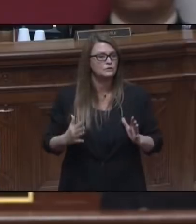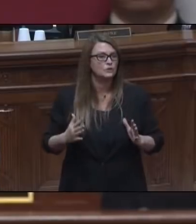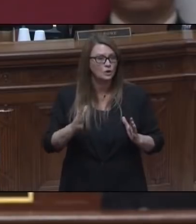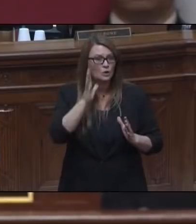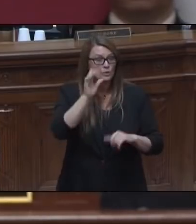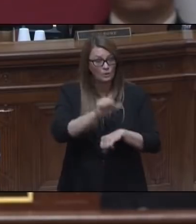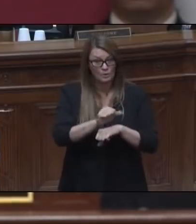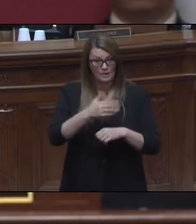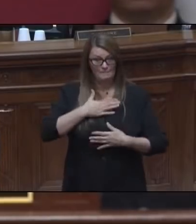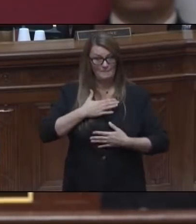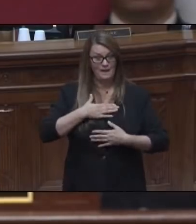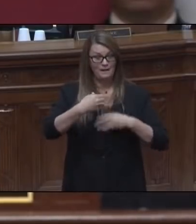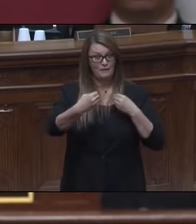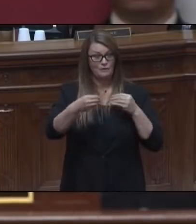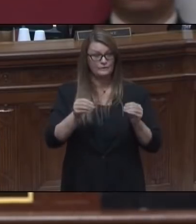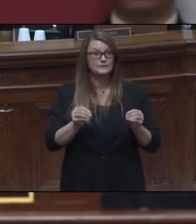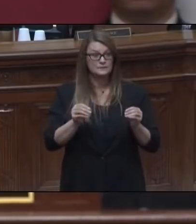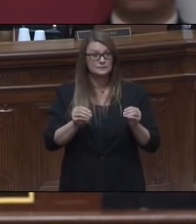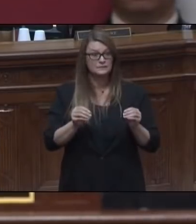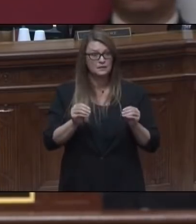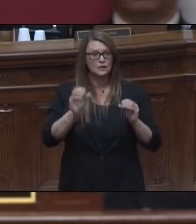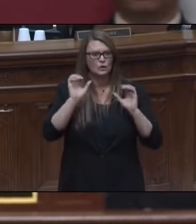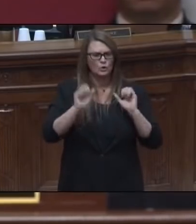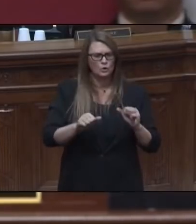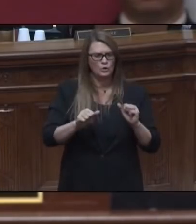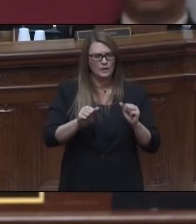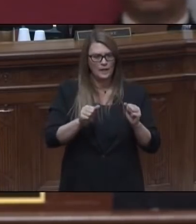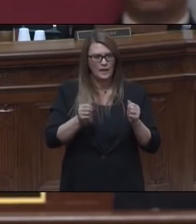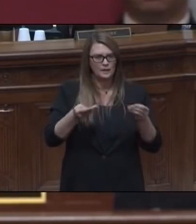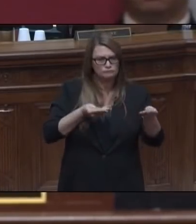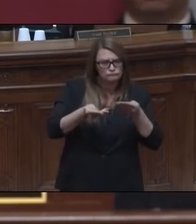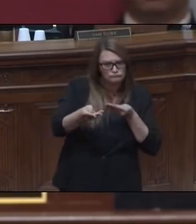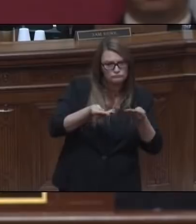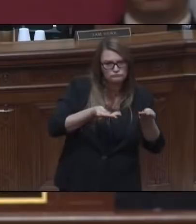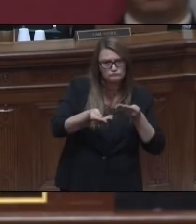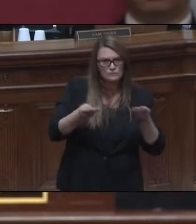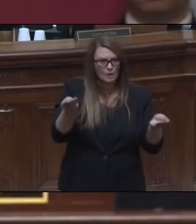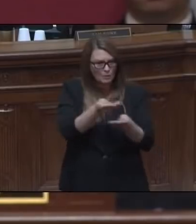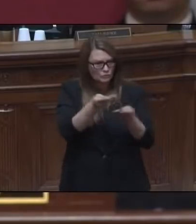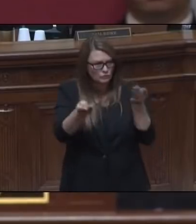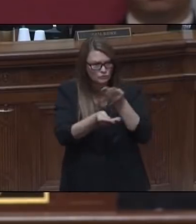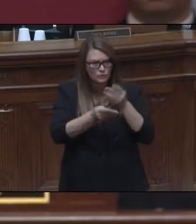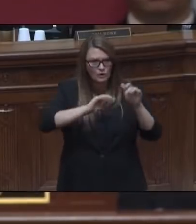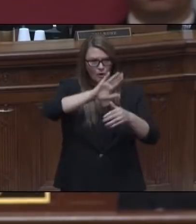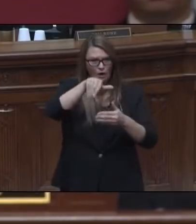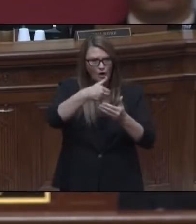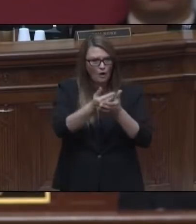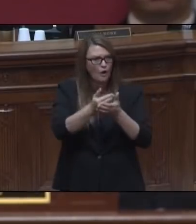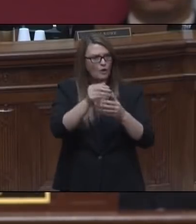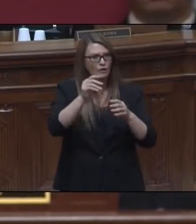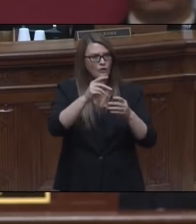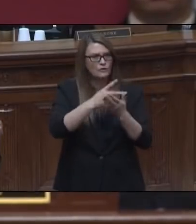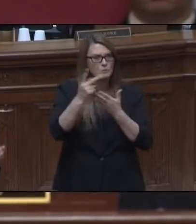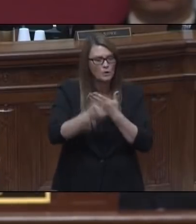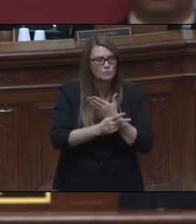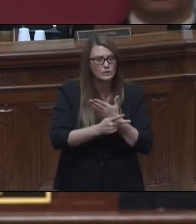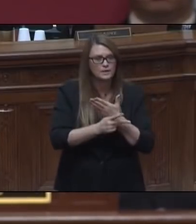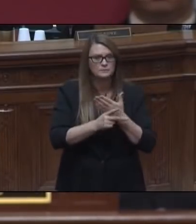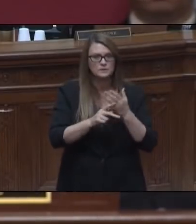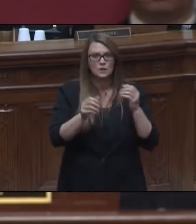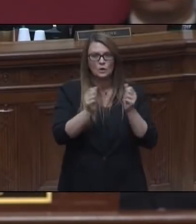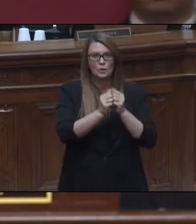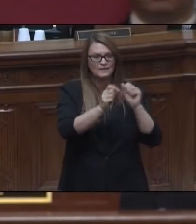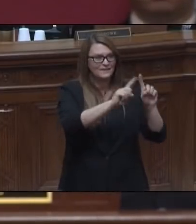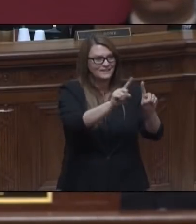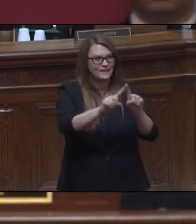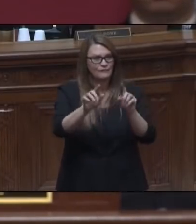in our office that is going to be able to work all the programs to help them every way you could possibly help them with all the different